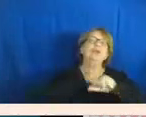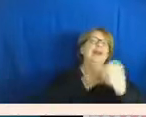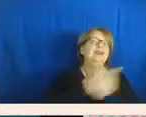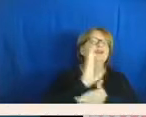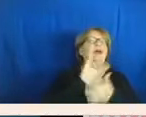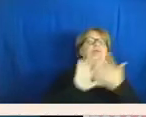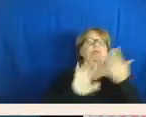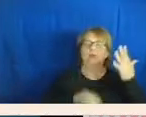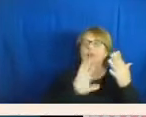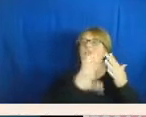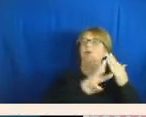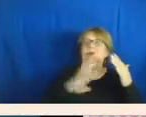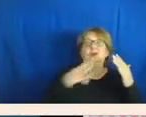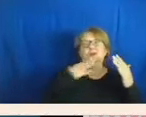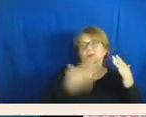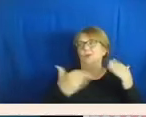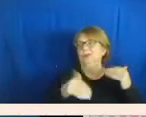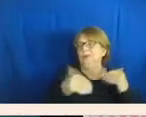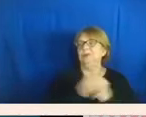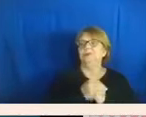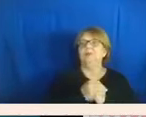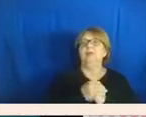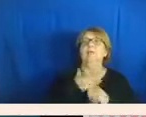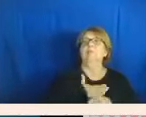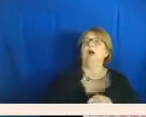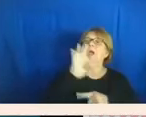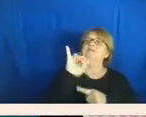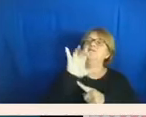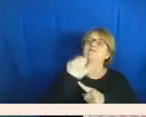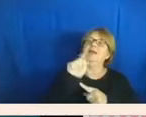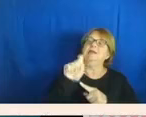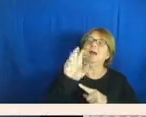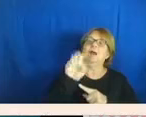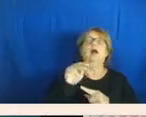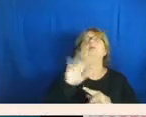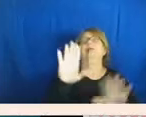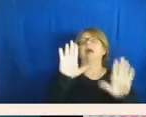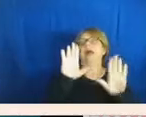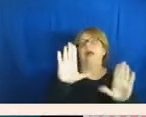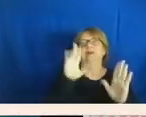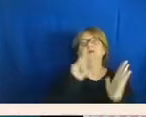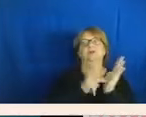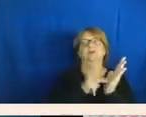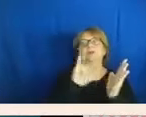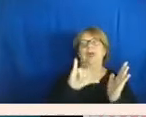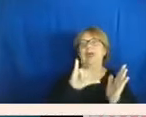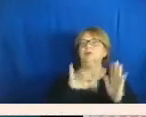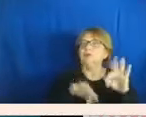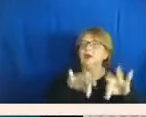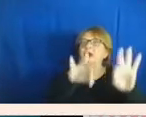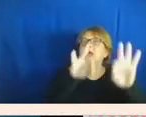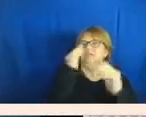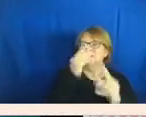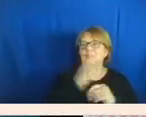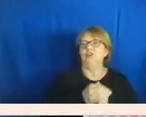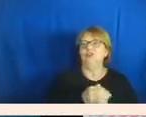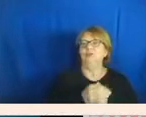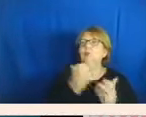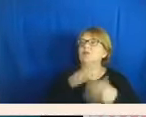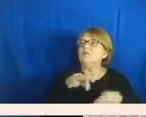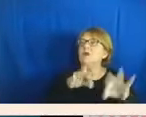And also myfico.com, excellent resource for finding out information. But if you want to find out information about your consumer